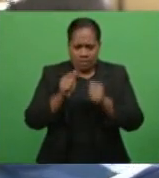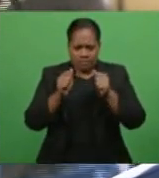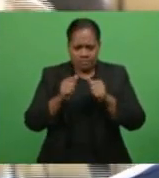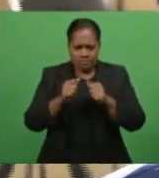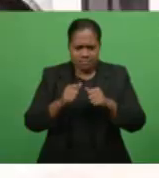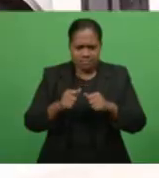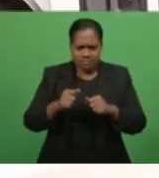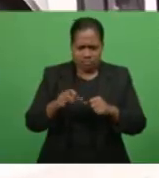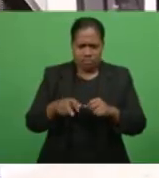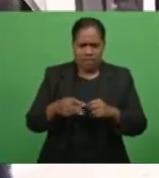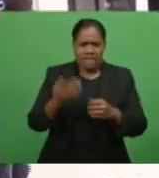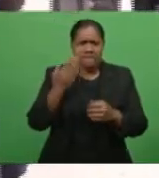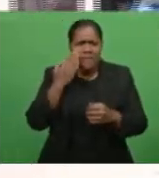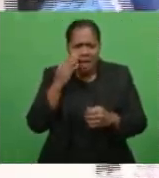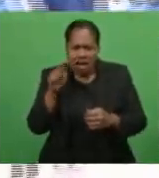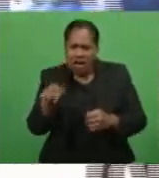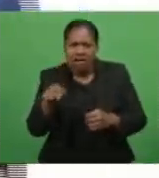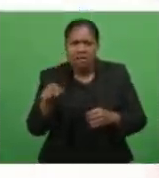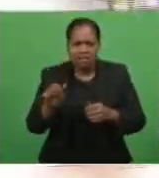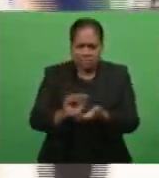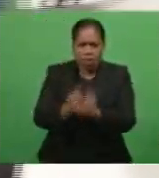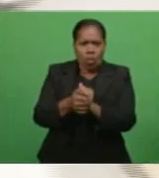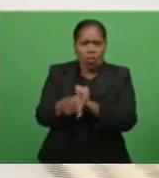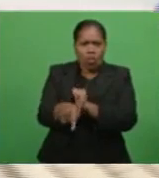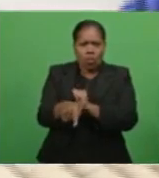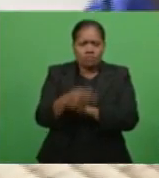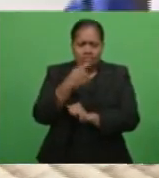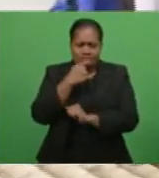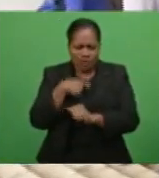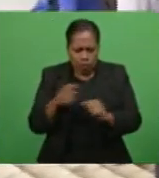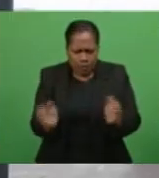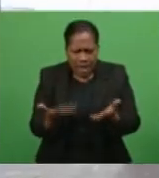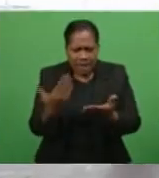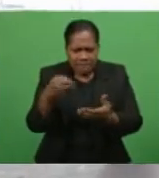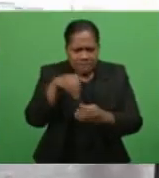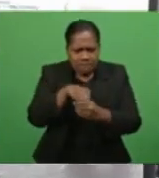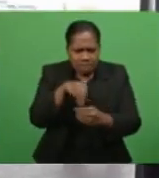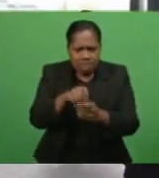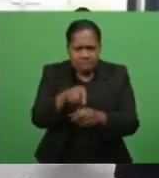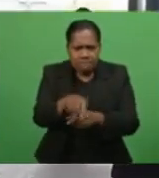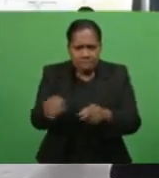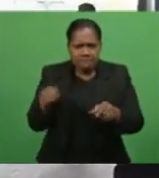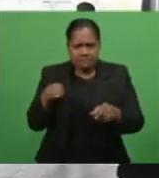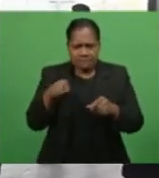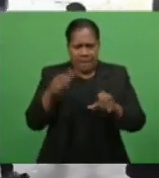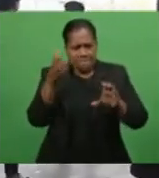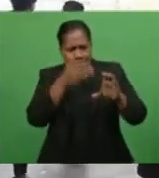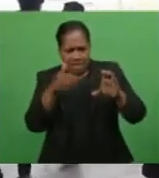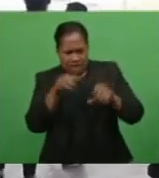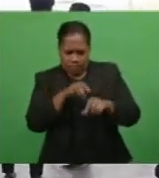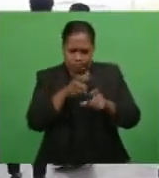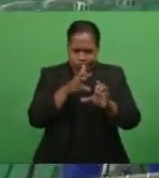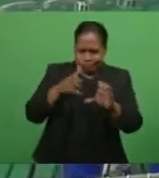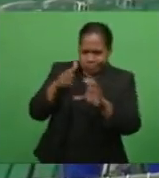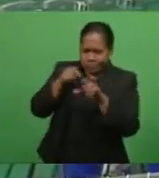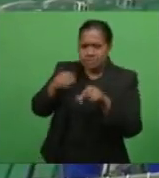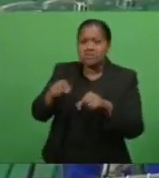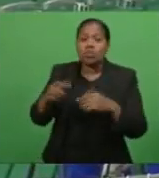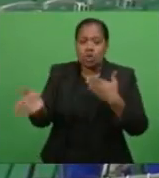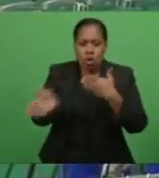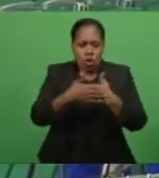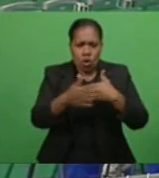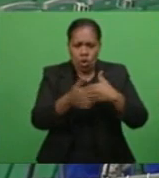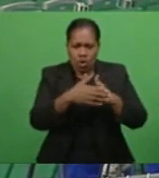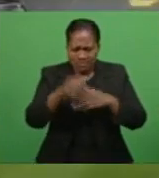global sport. Temperature checks for the few players, coaches, staff and media allowed into closed stadiums.